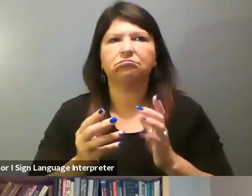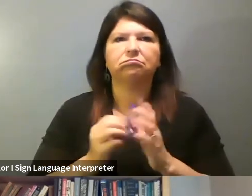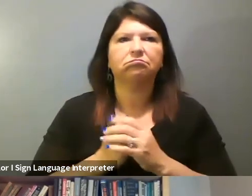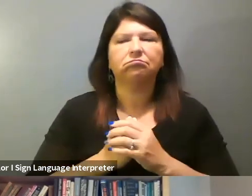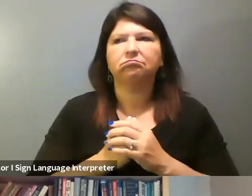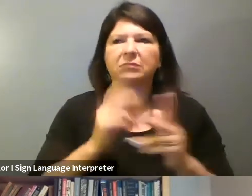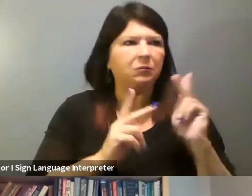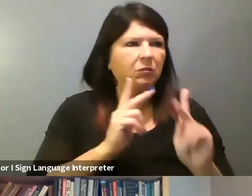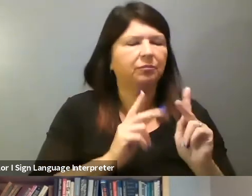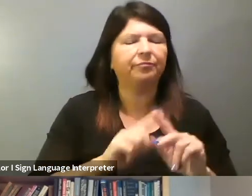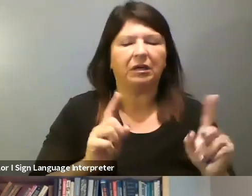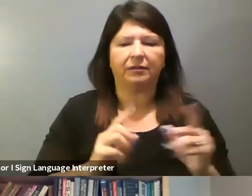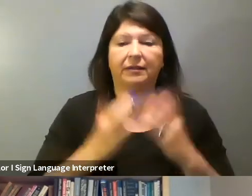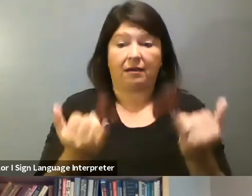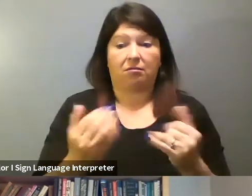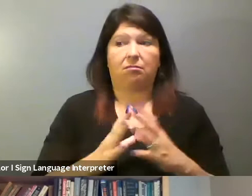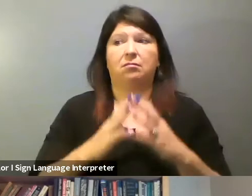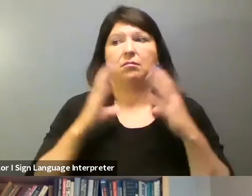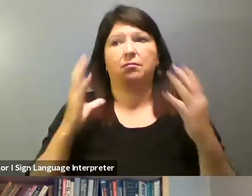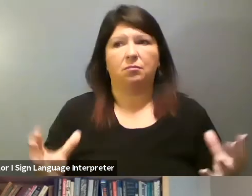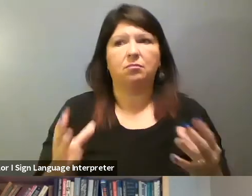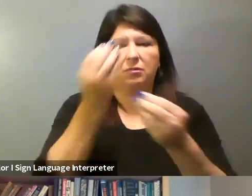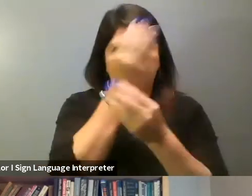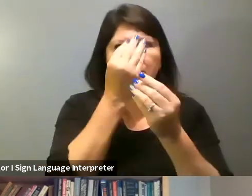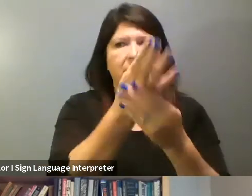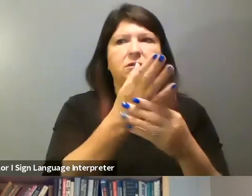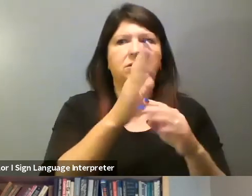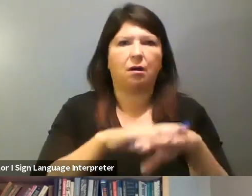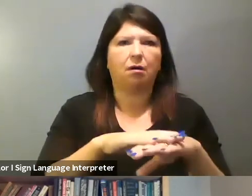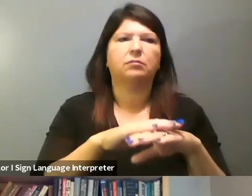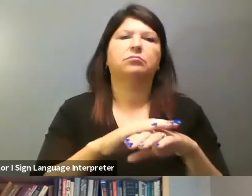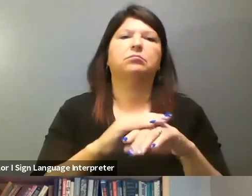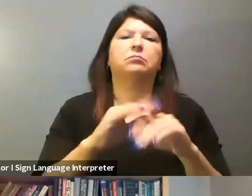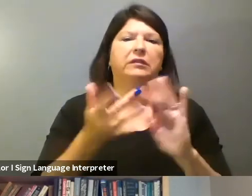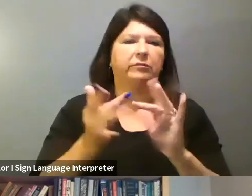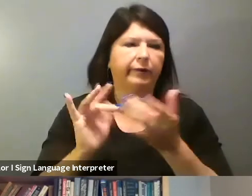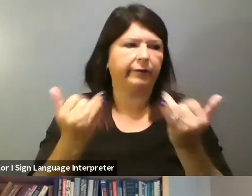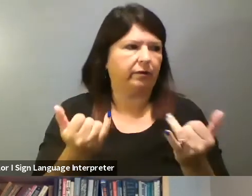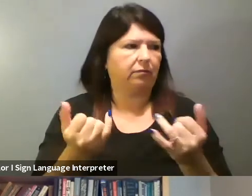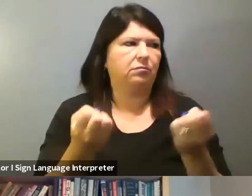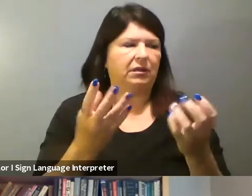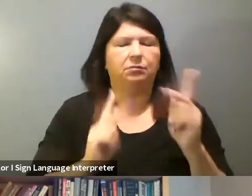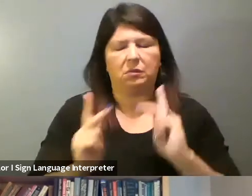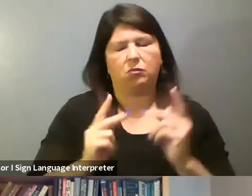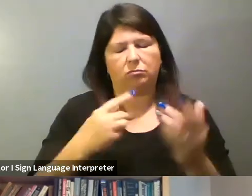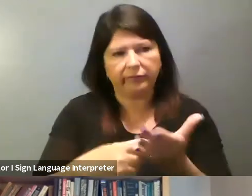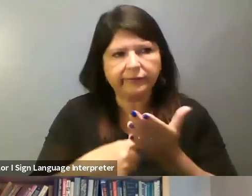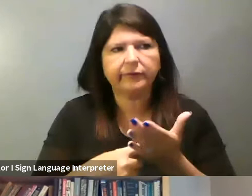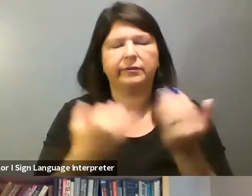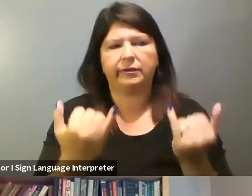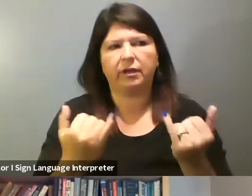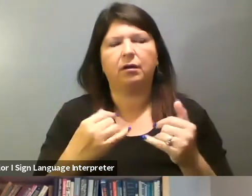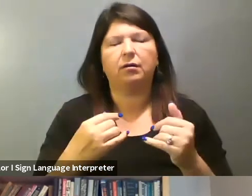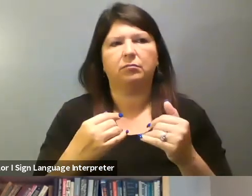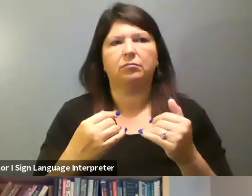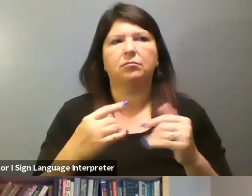now because people are more interested and people are talking about it. But even just like today